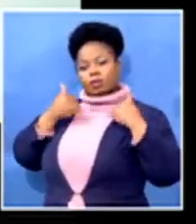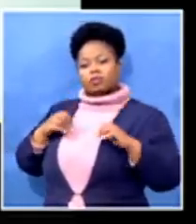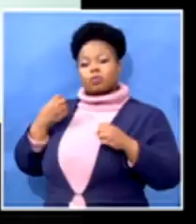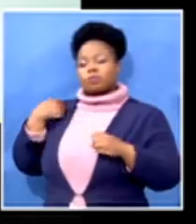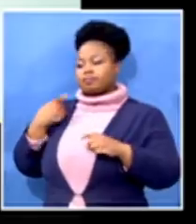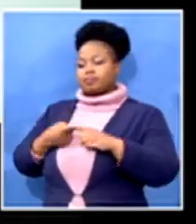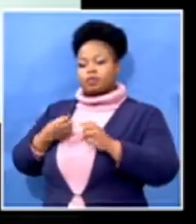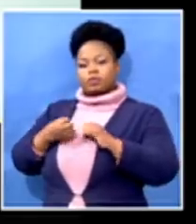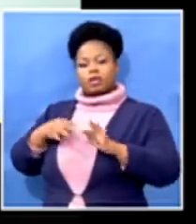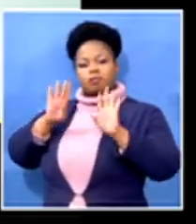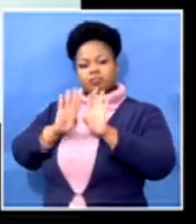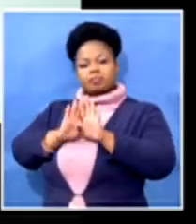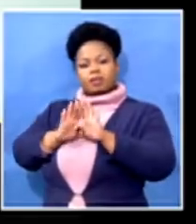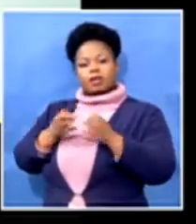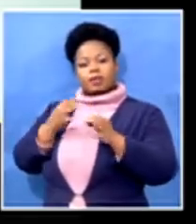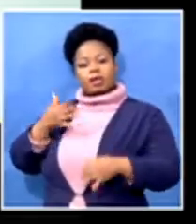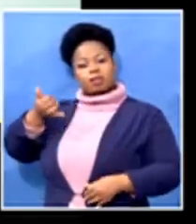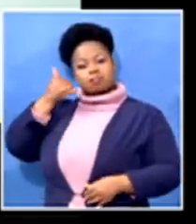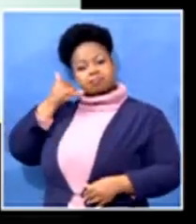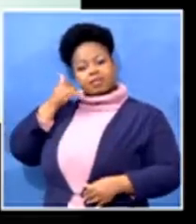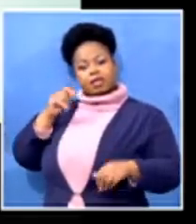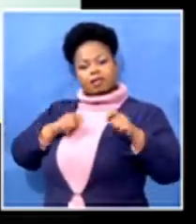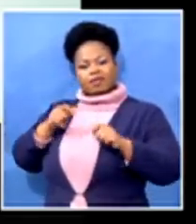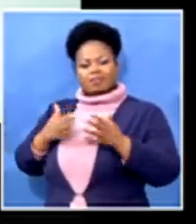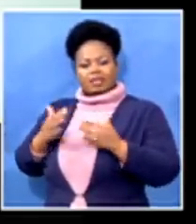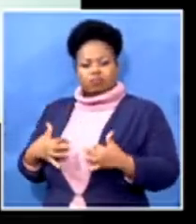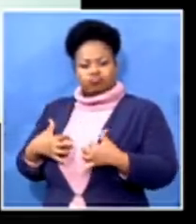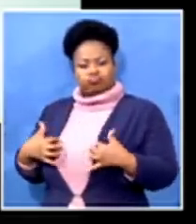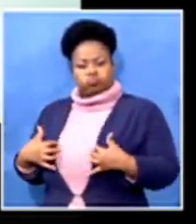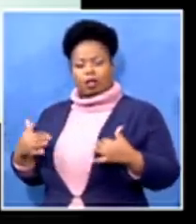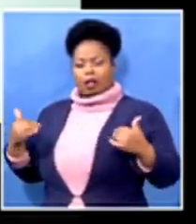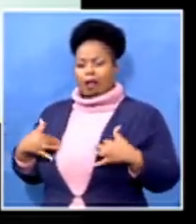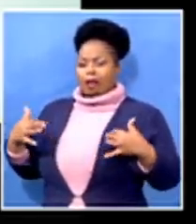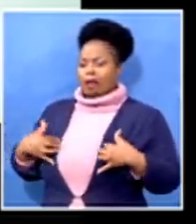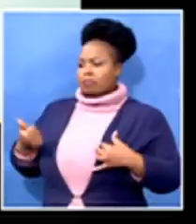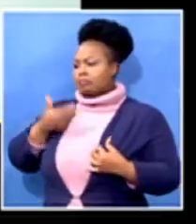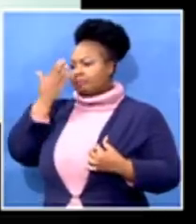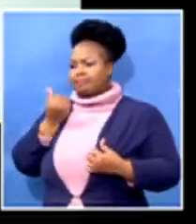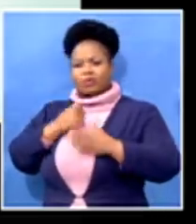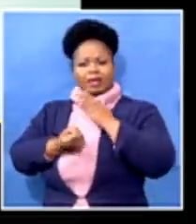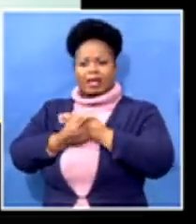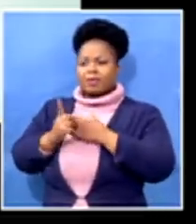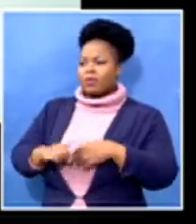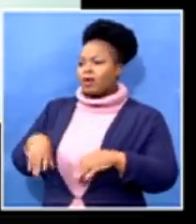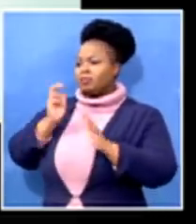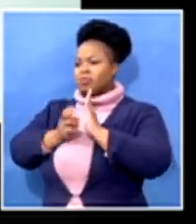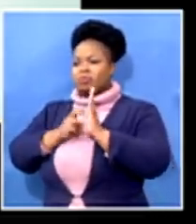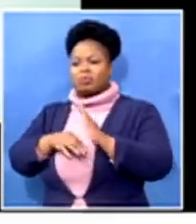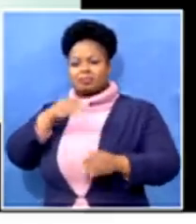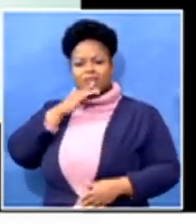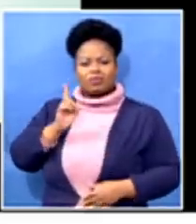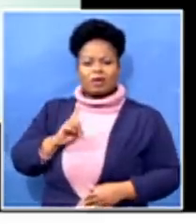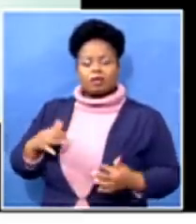lockdown, a lot of the calls we were receiving were people were stressed, anxious, what's going to happen, what do the rules mean, and just